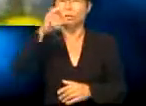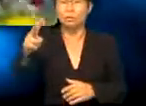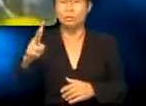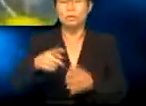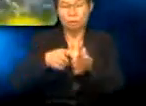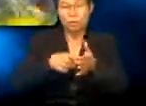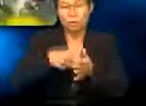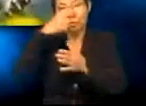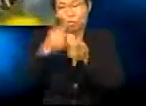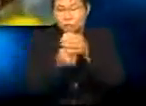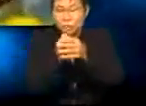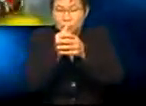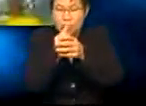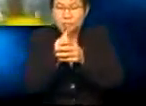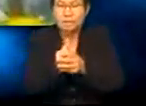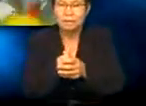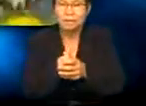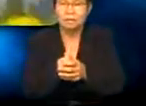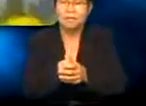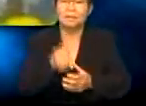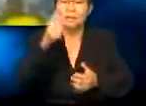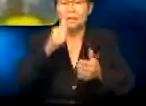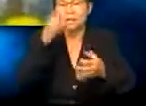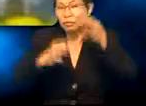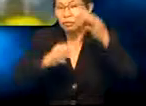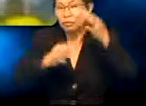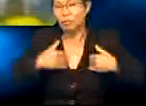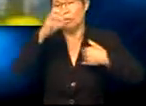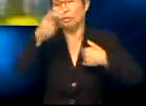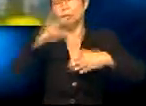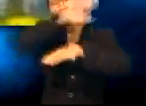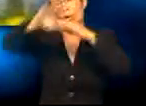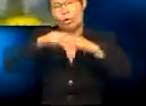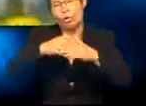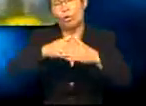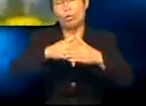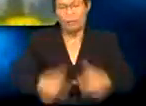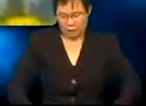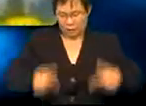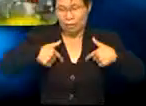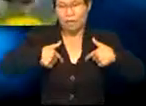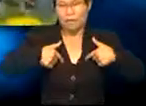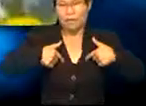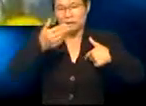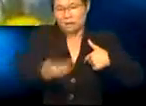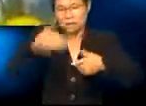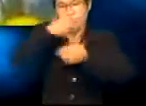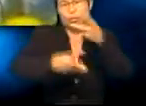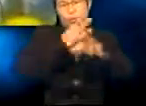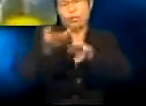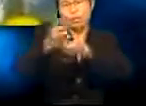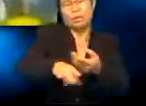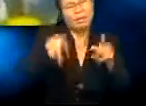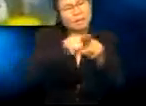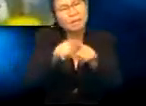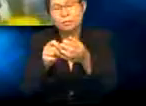Oxygen is required for germination. If there isn't any oxygen, all living things in this world will die. And that goes